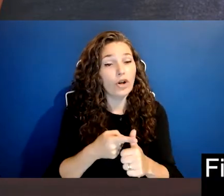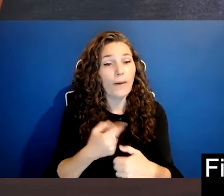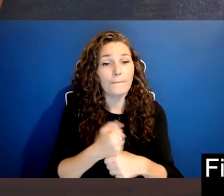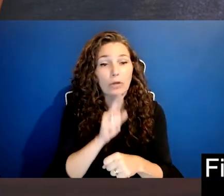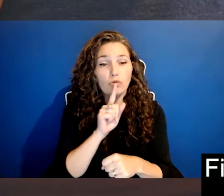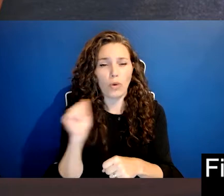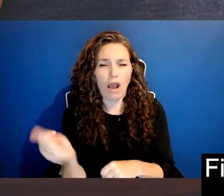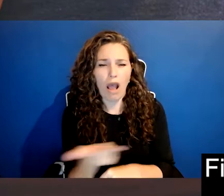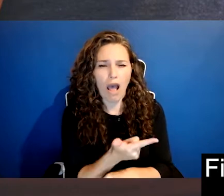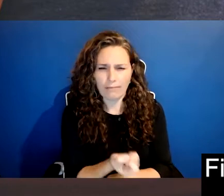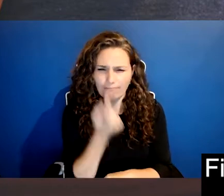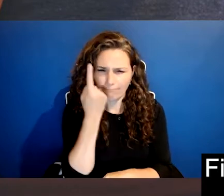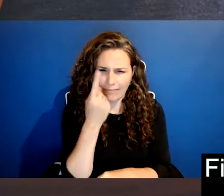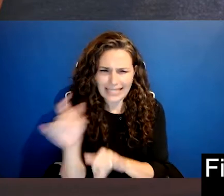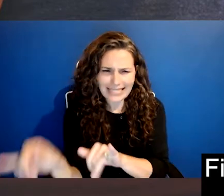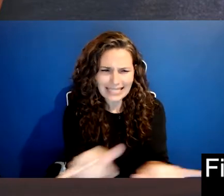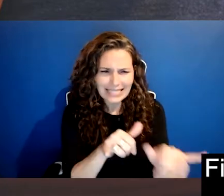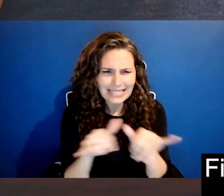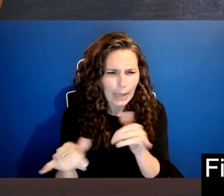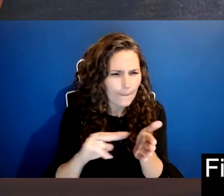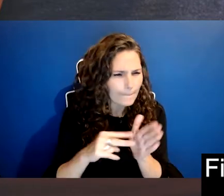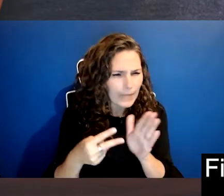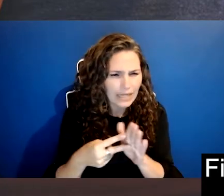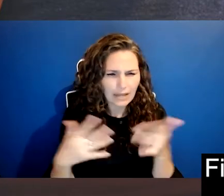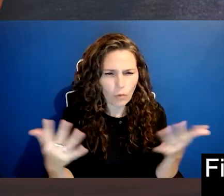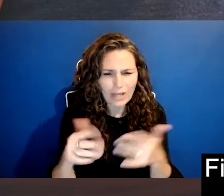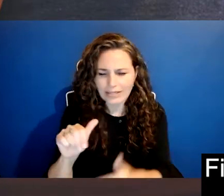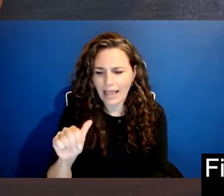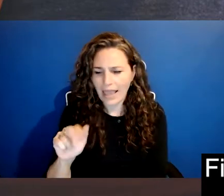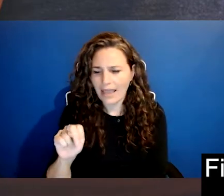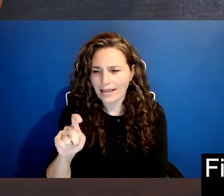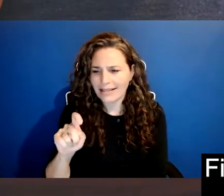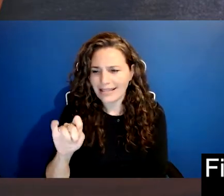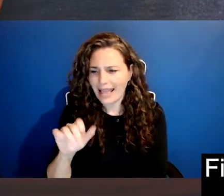First, let's make sure we all have the same definition of anxiety.